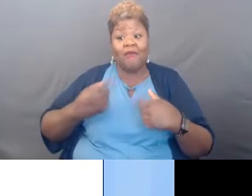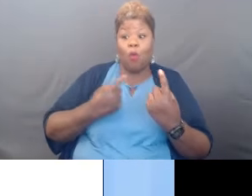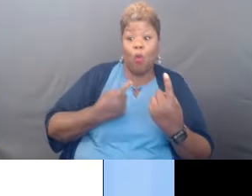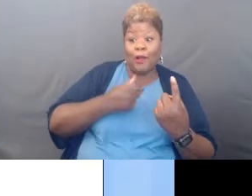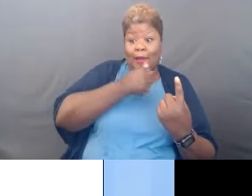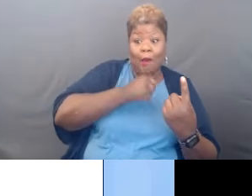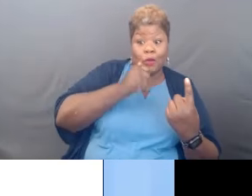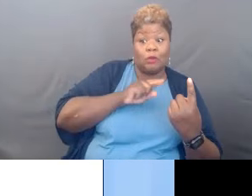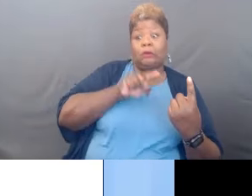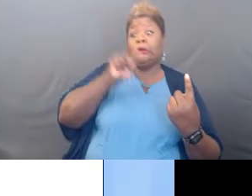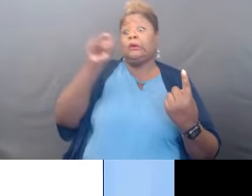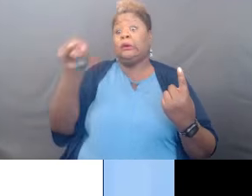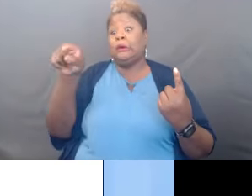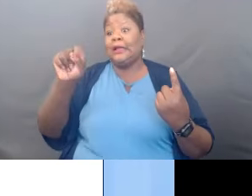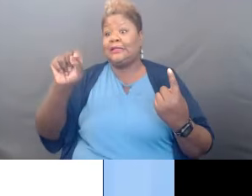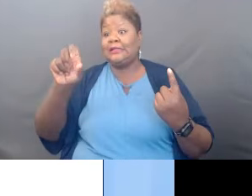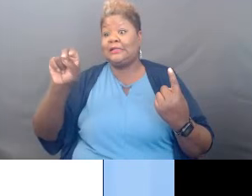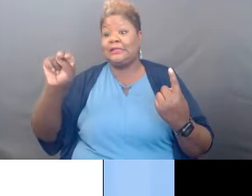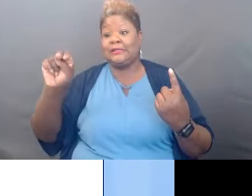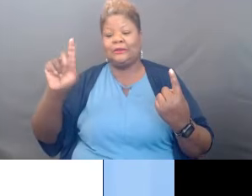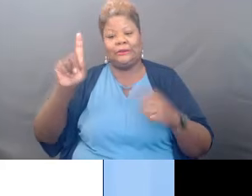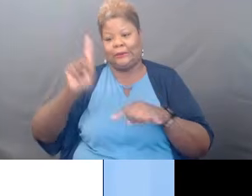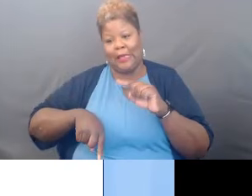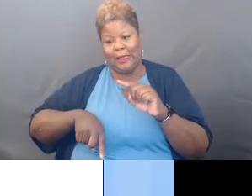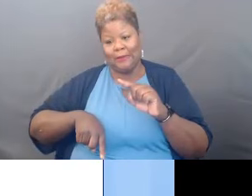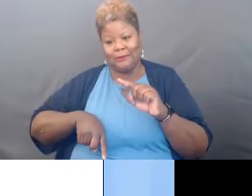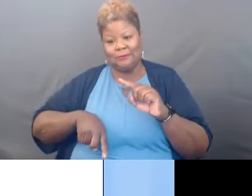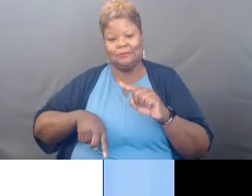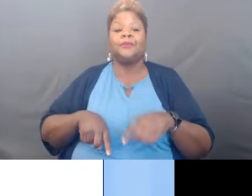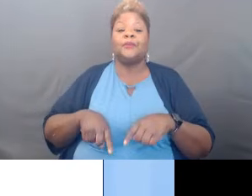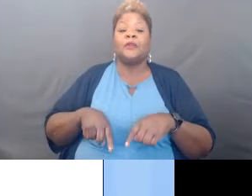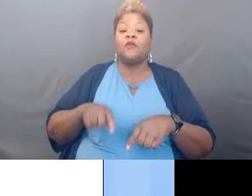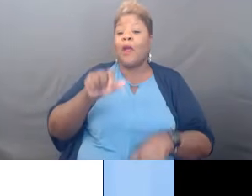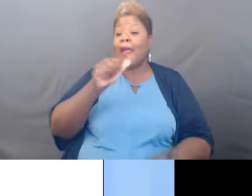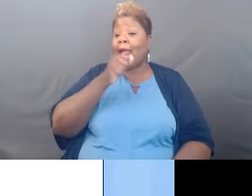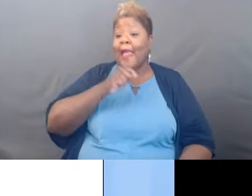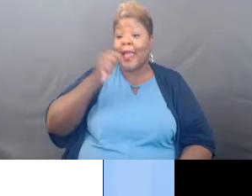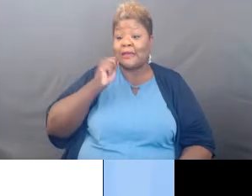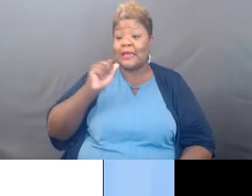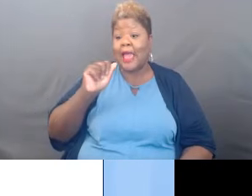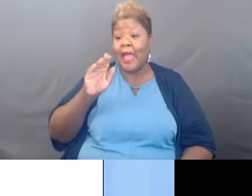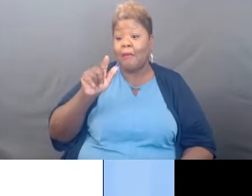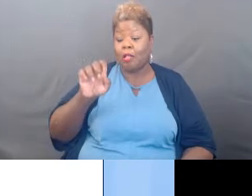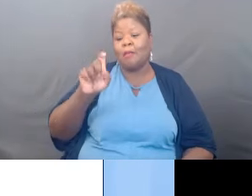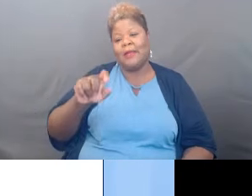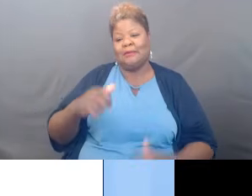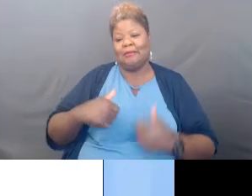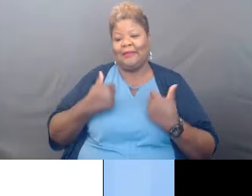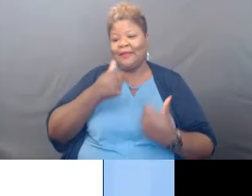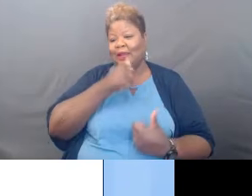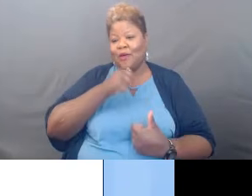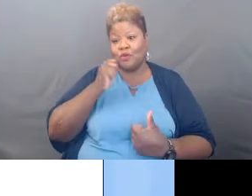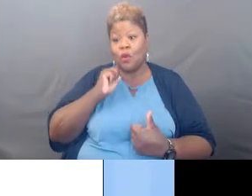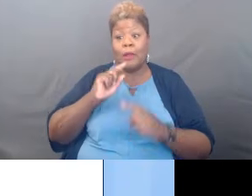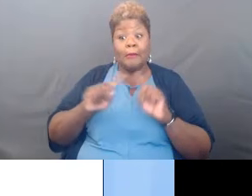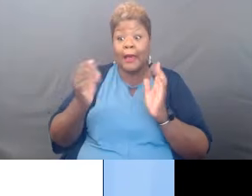and then also have an account in Tennessee. You cannot do that. For AZ ABLE, you have to be an Arizona resident. But once